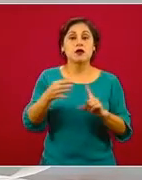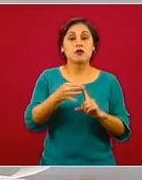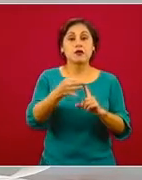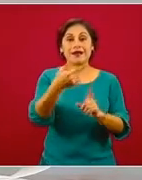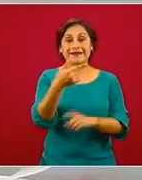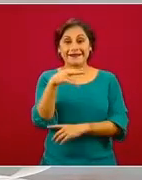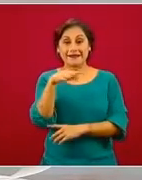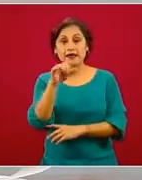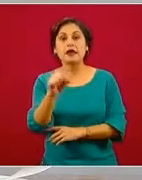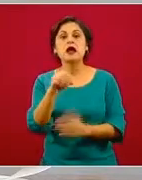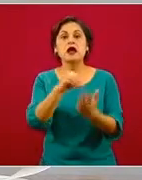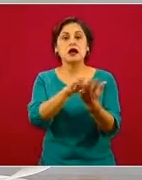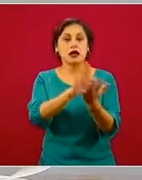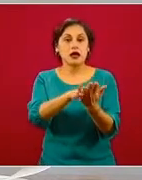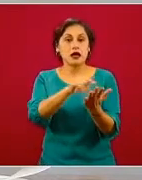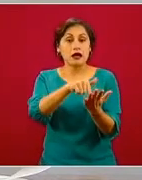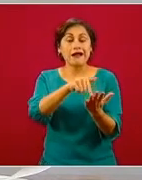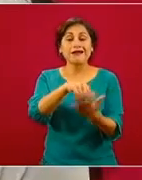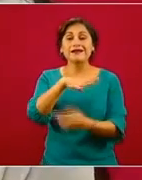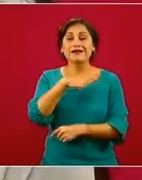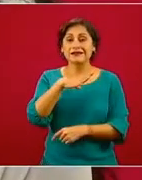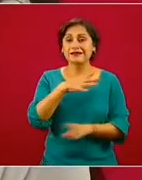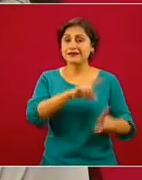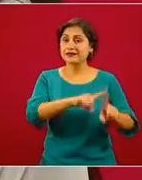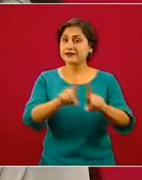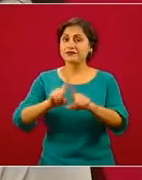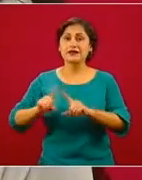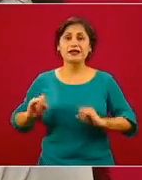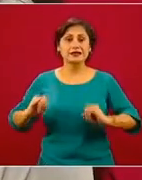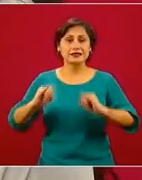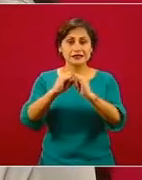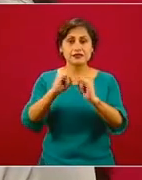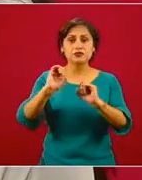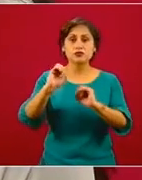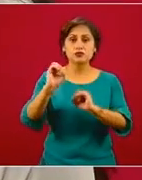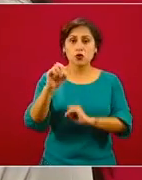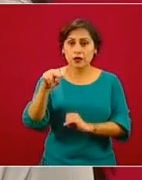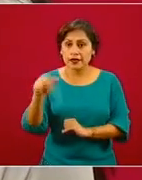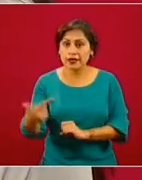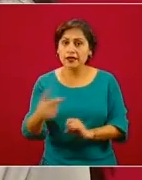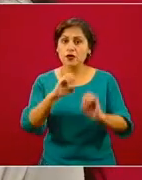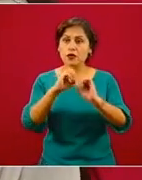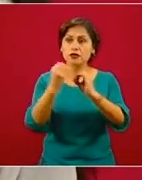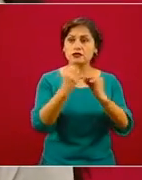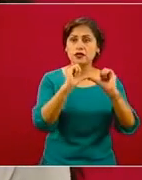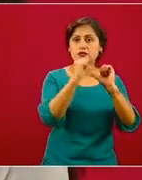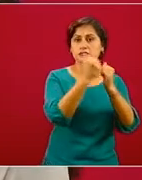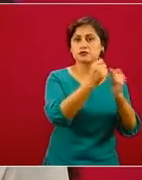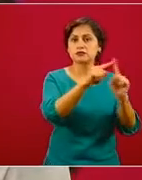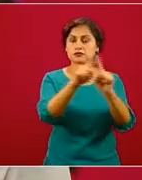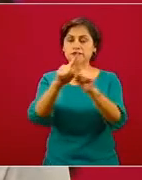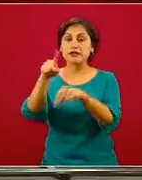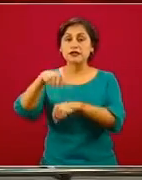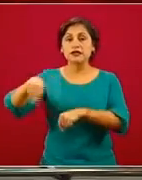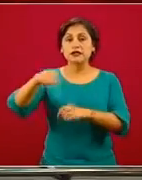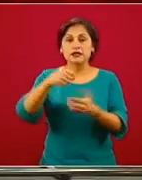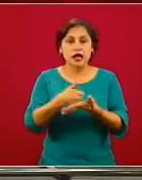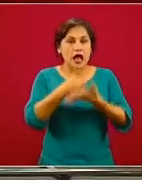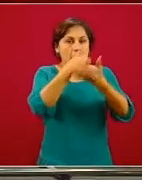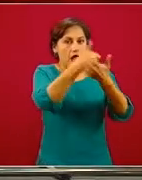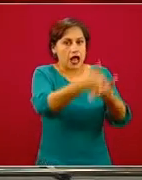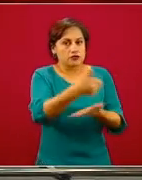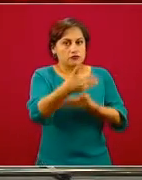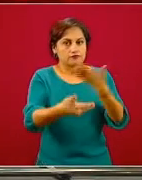would face, but now through this guide that we were talking about, through this public set of